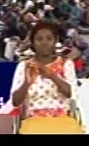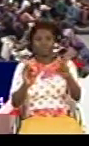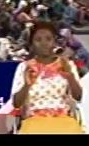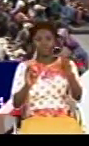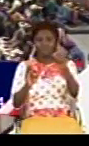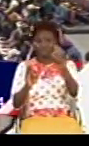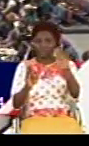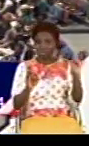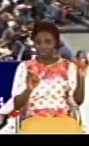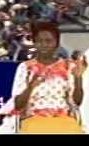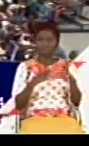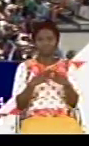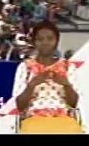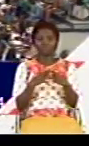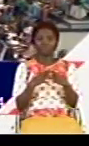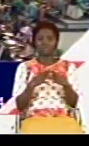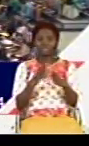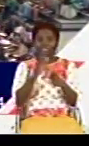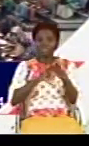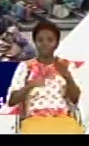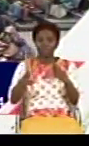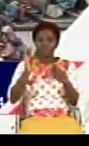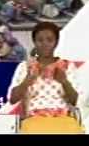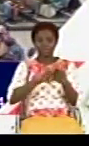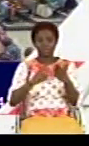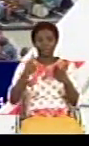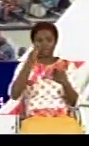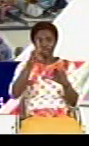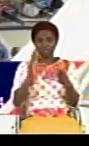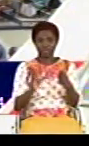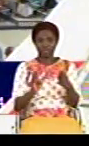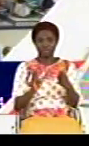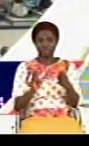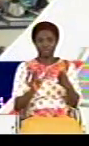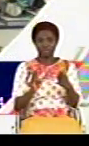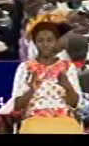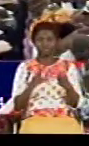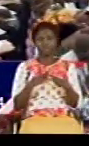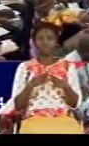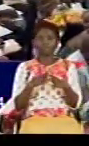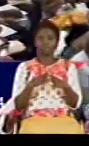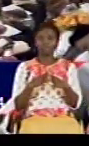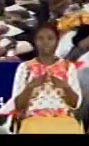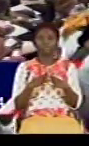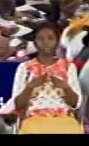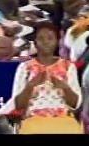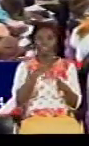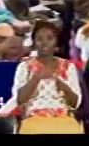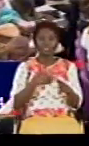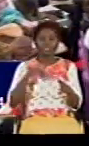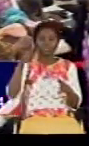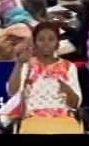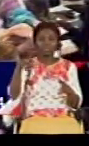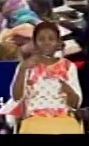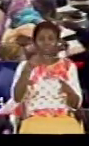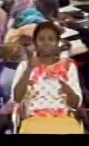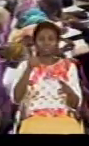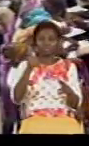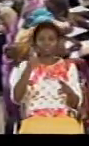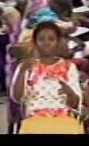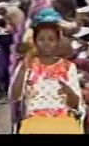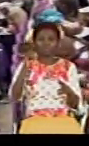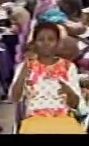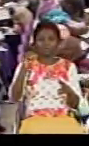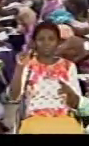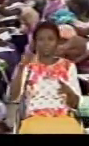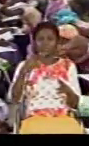there? And Pharaoh sent and called for Moses and Aaron and said unto